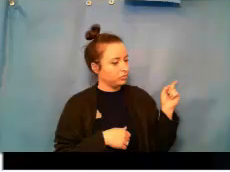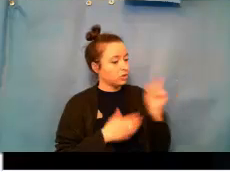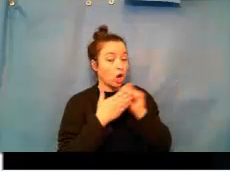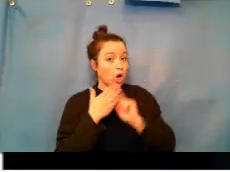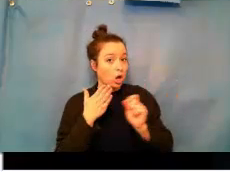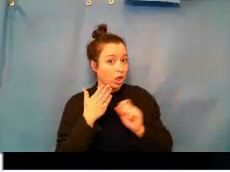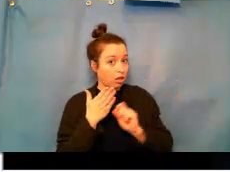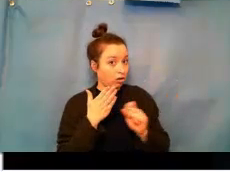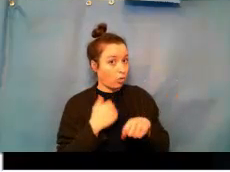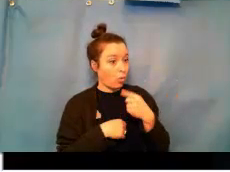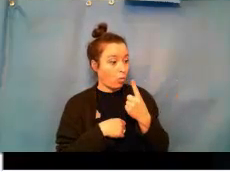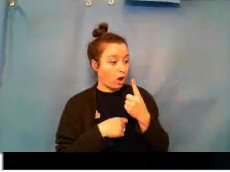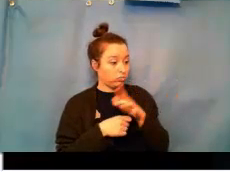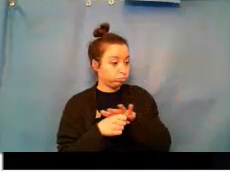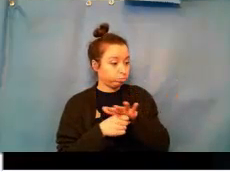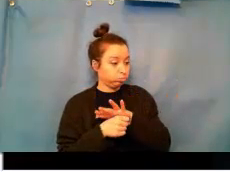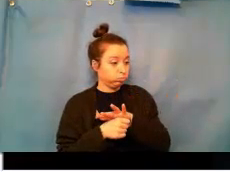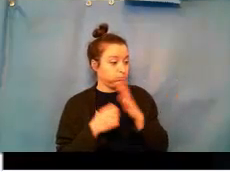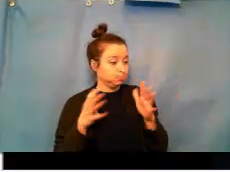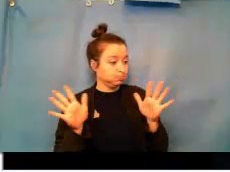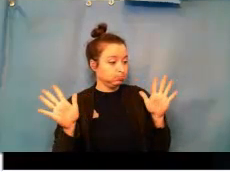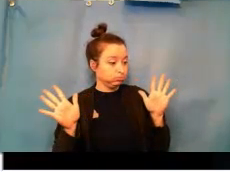Just color one spot.